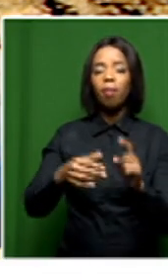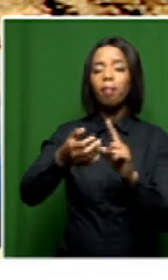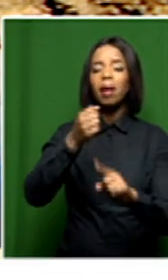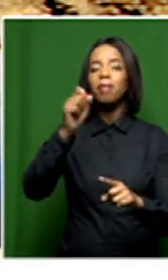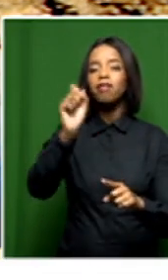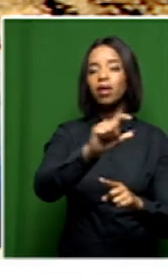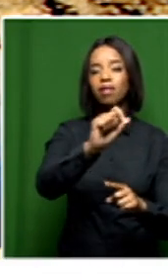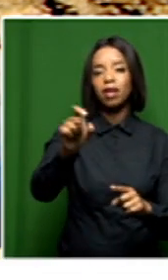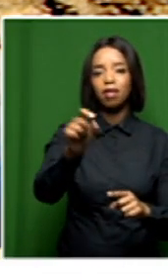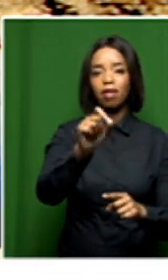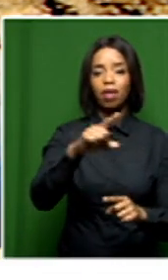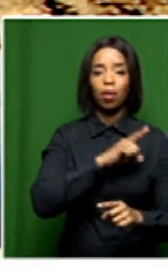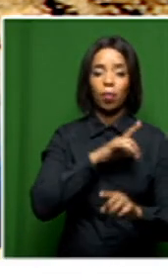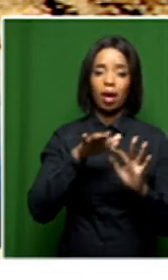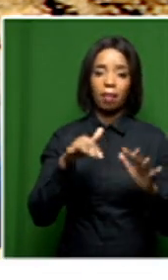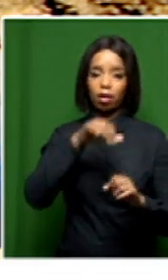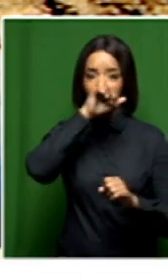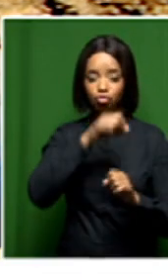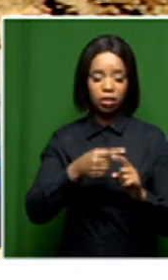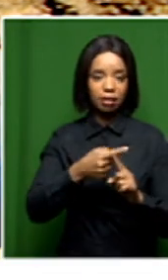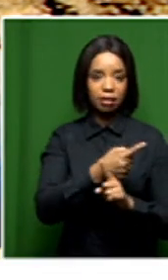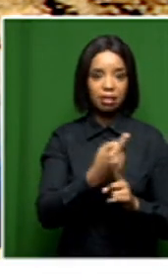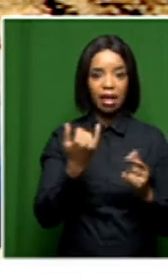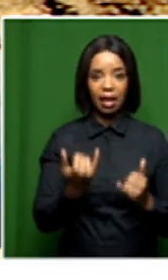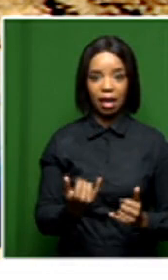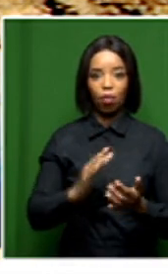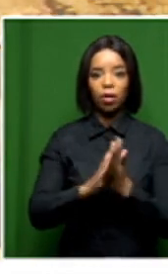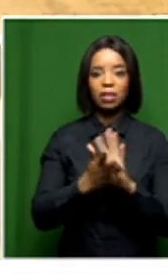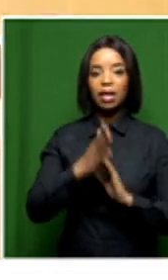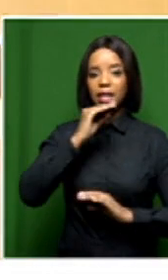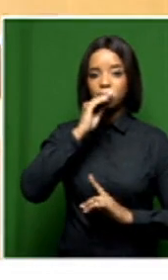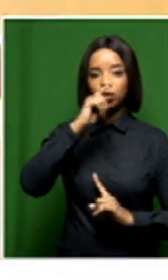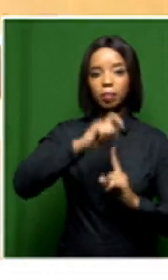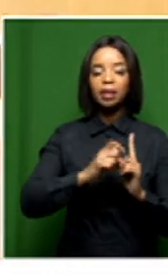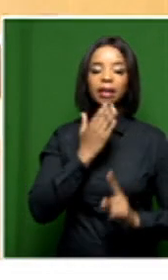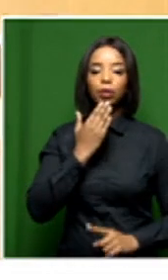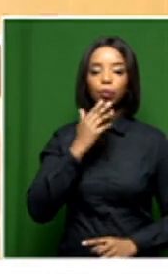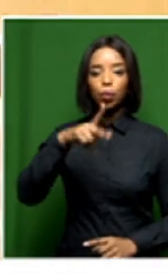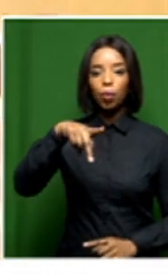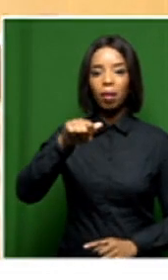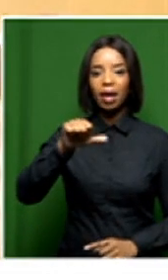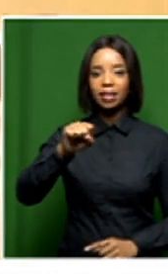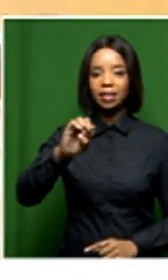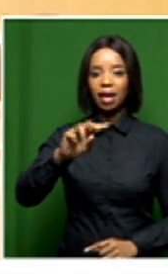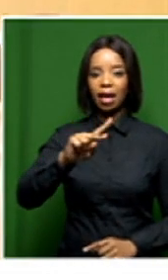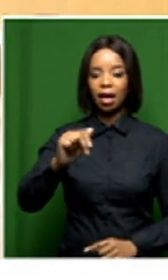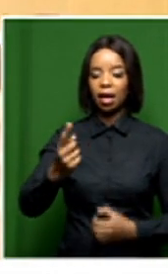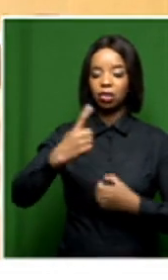Sassa spokesperson Paseka Letsatsi joins us now to talk about this. Paseka, good to have you. Thanks so much for joining